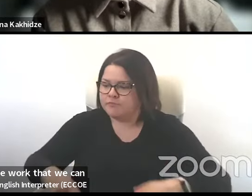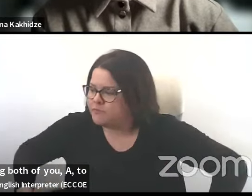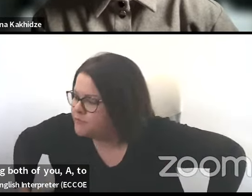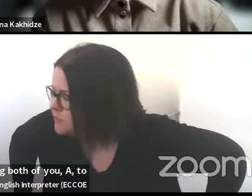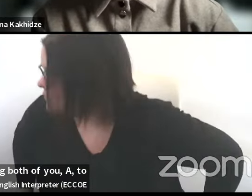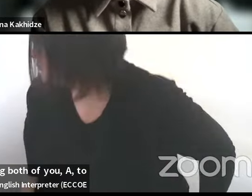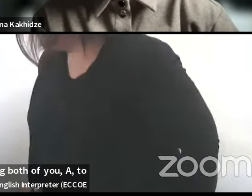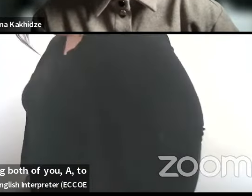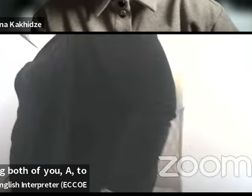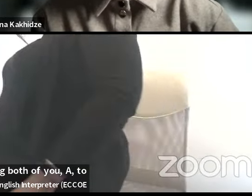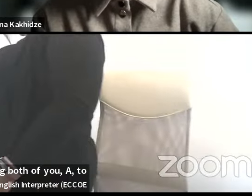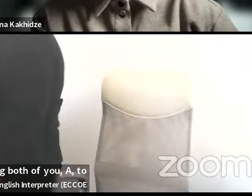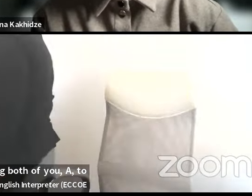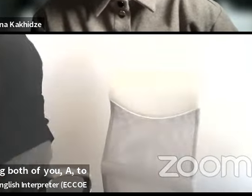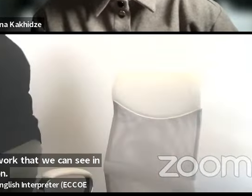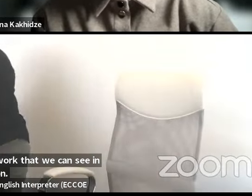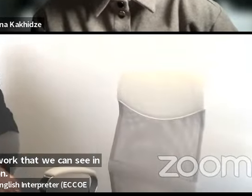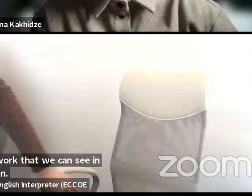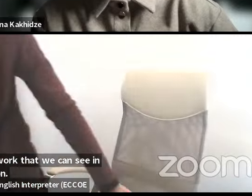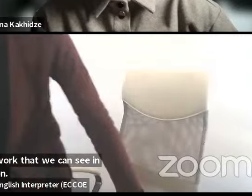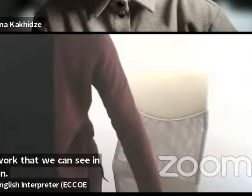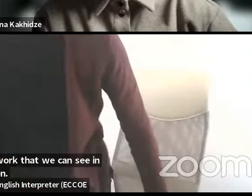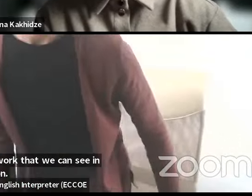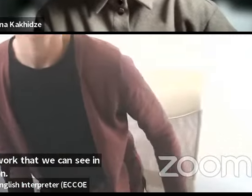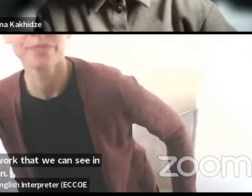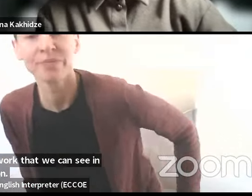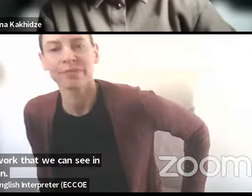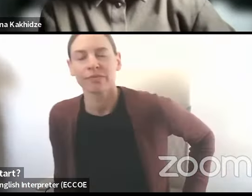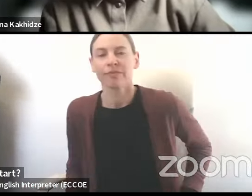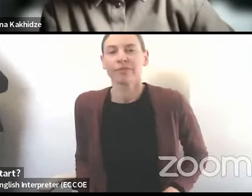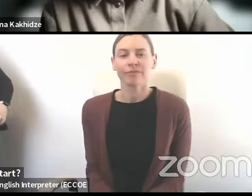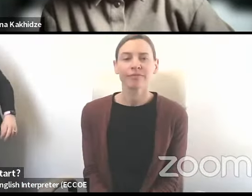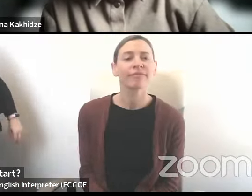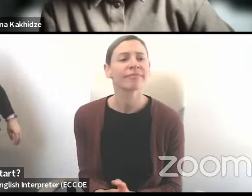Who wants to start? Olia, do you have a good connection right now?